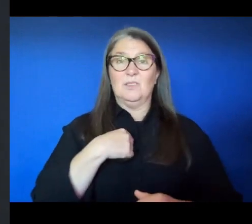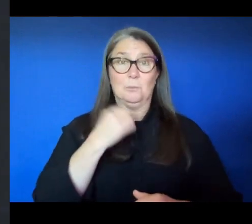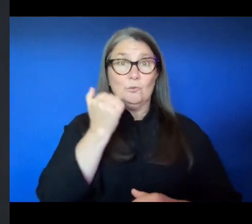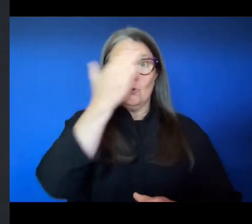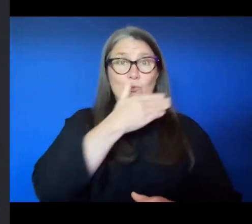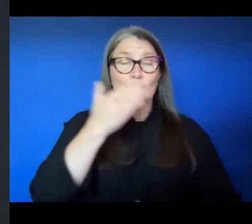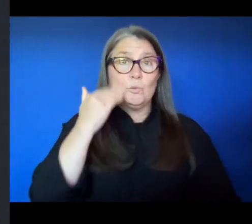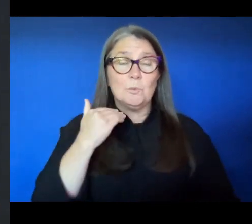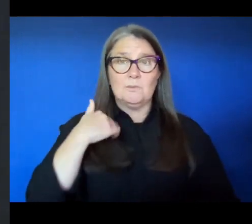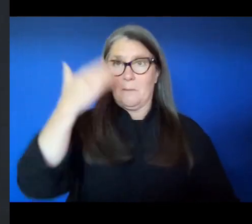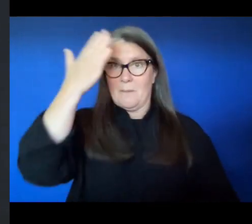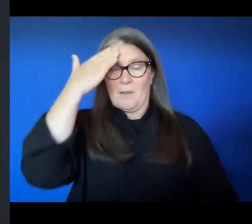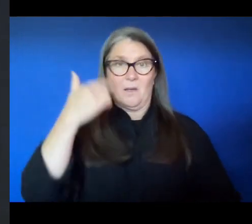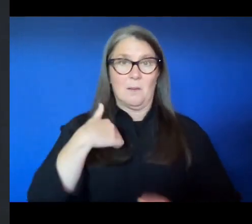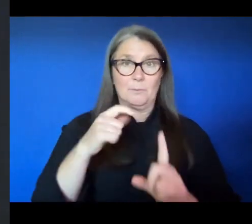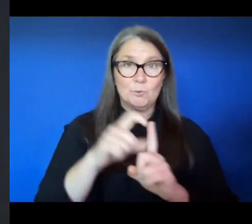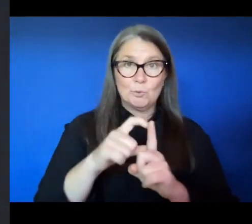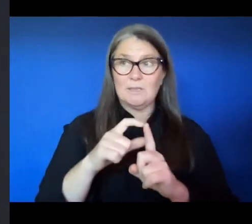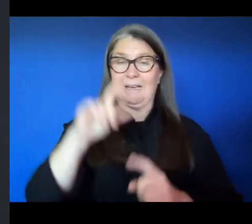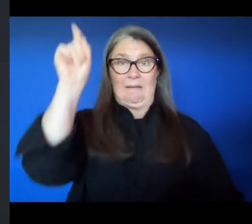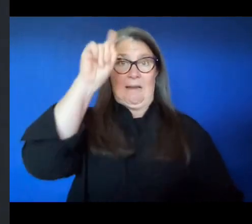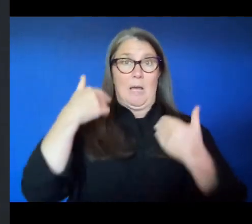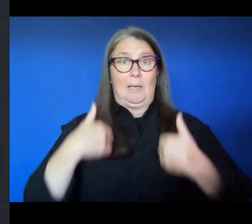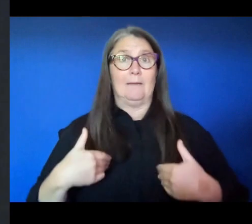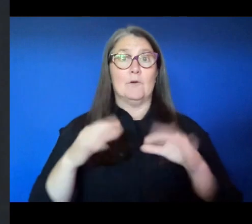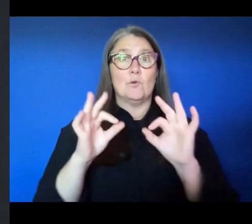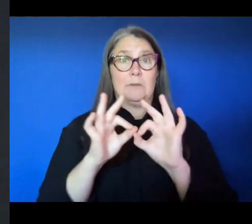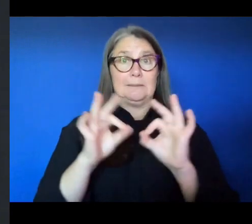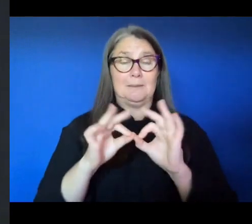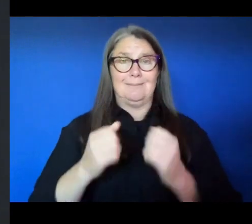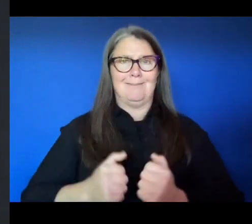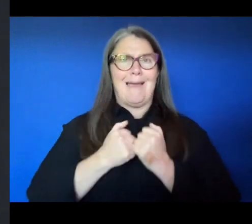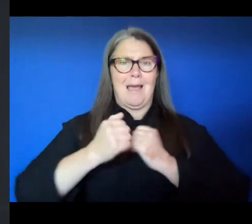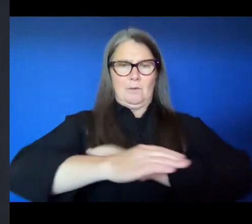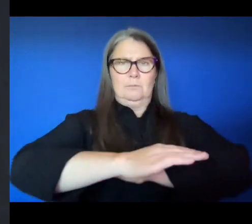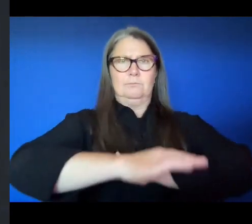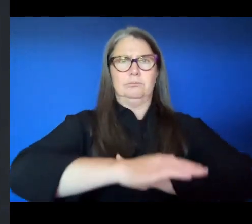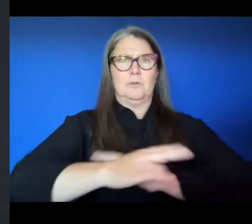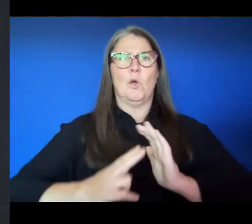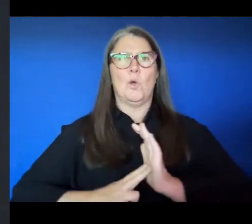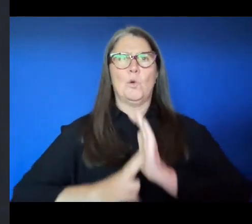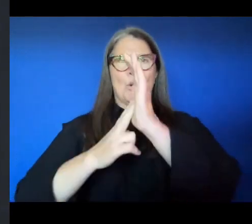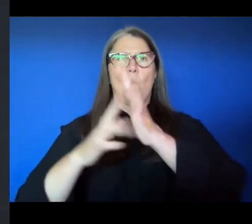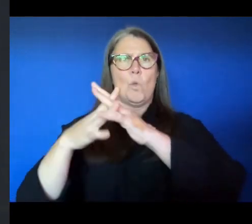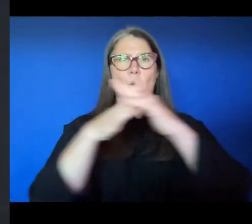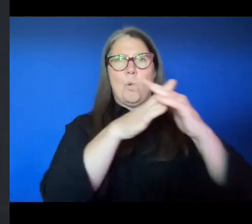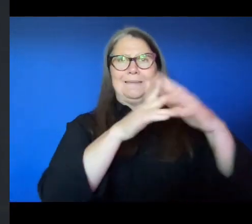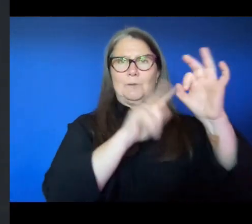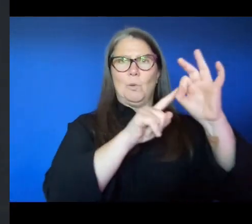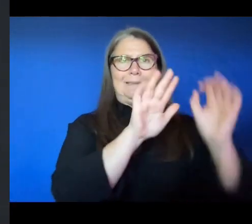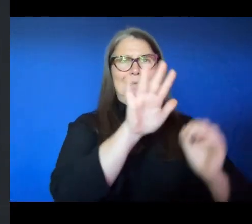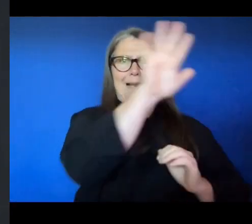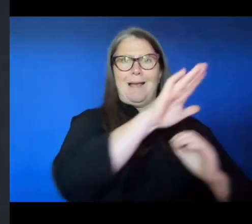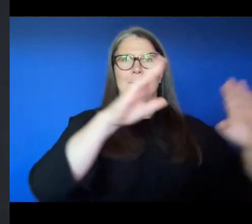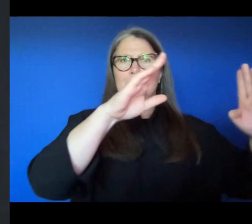things. Currently living in Brisbane, and our country is northwest Queensland in the Gulf of Carpentaria, cut by the